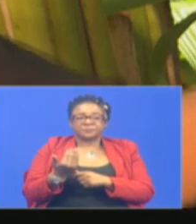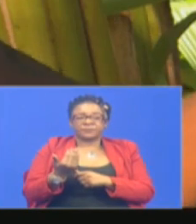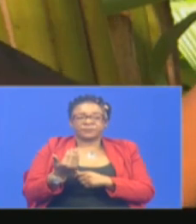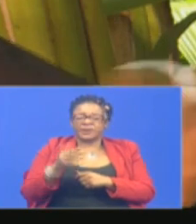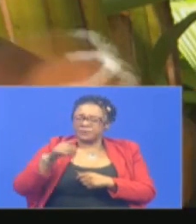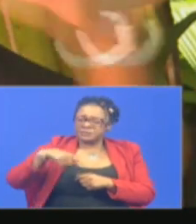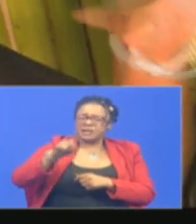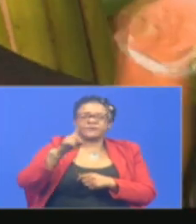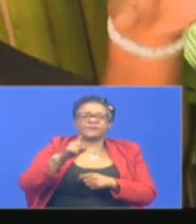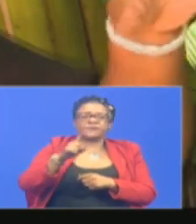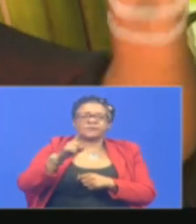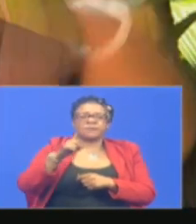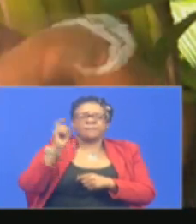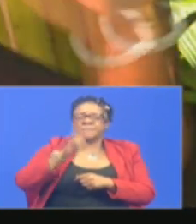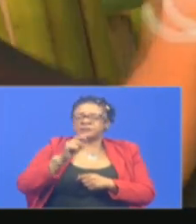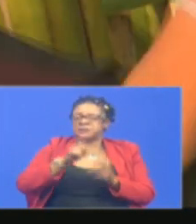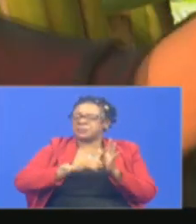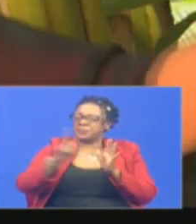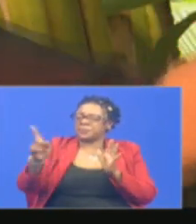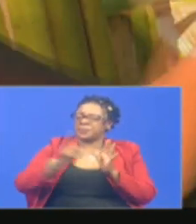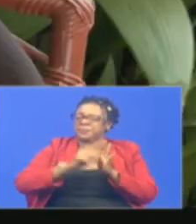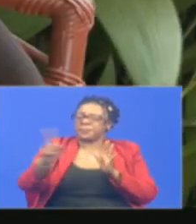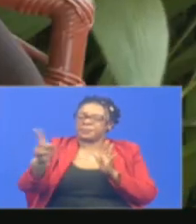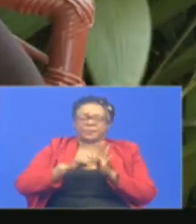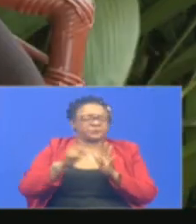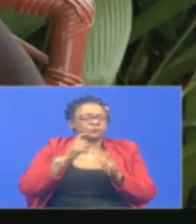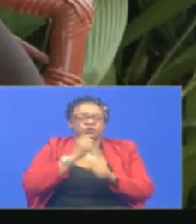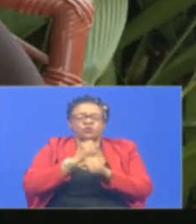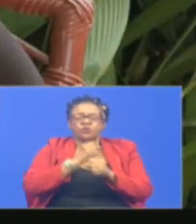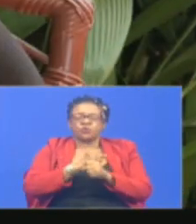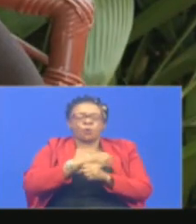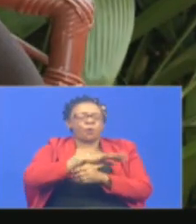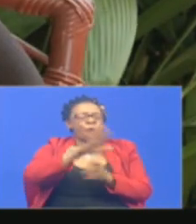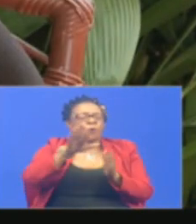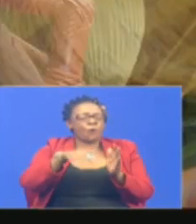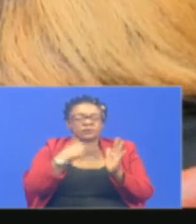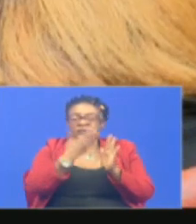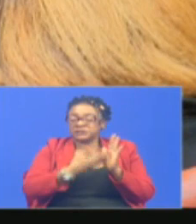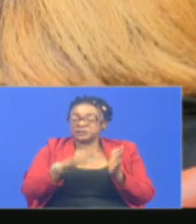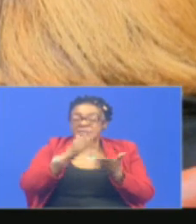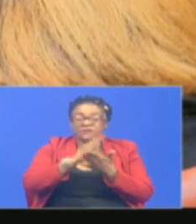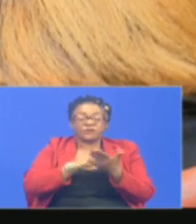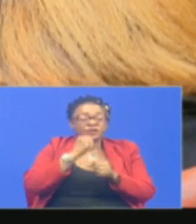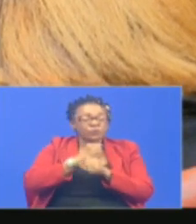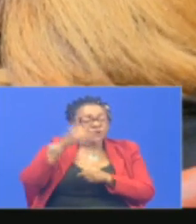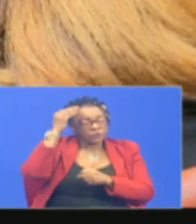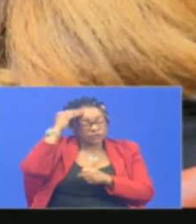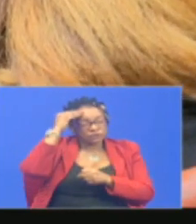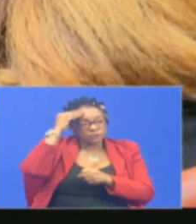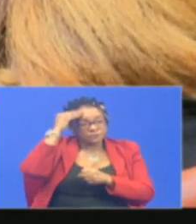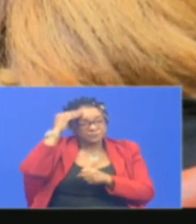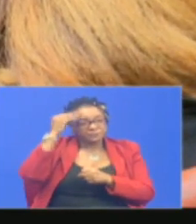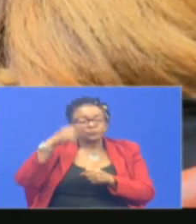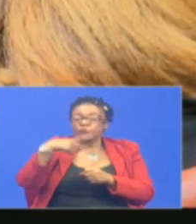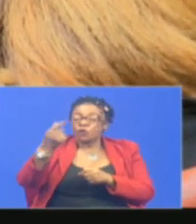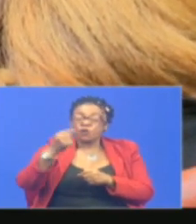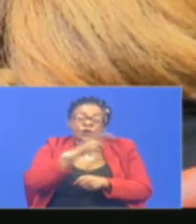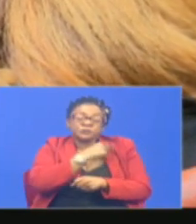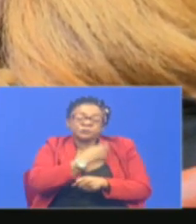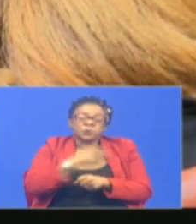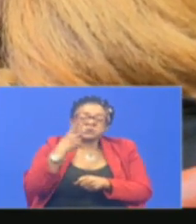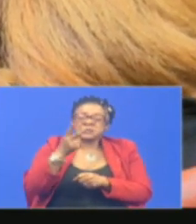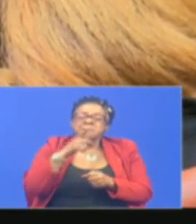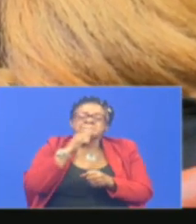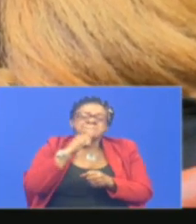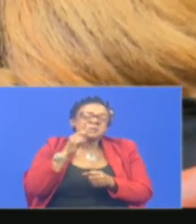who have to attend to many of these things before they attend to their education. You go to hospital, see how many men do you